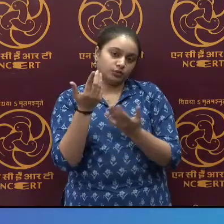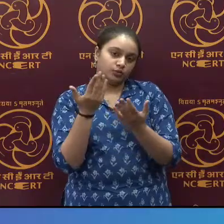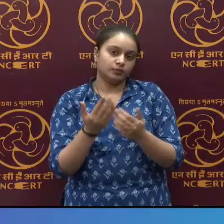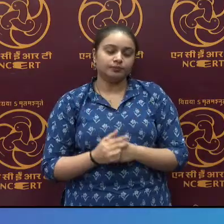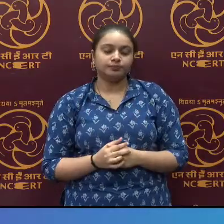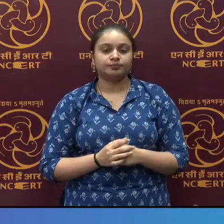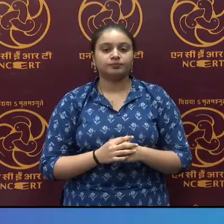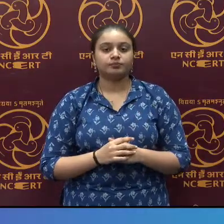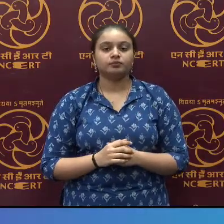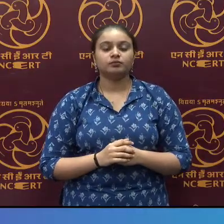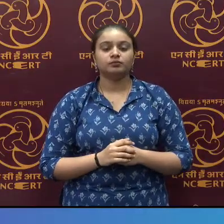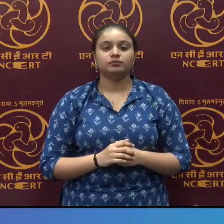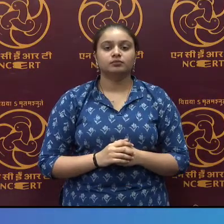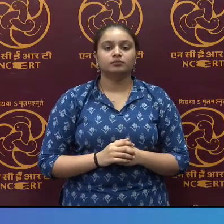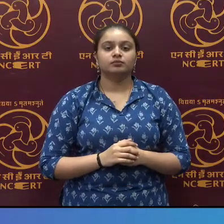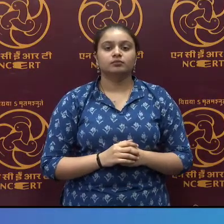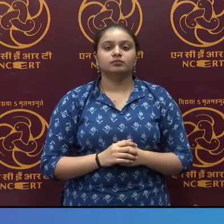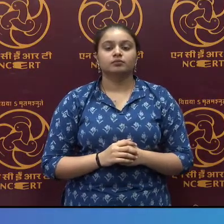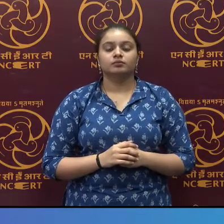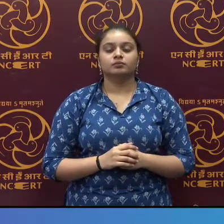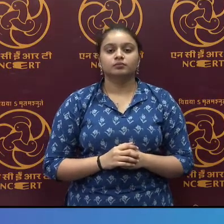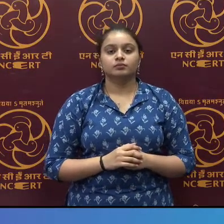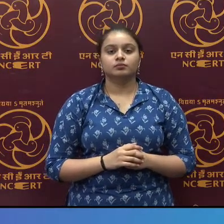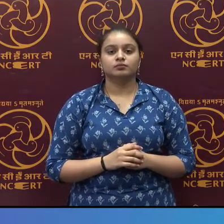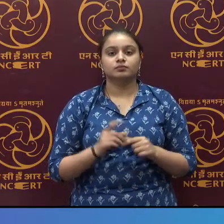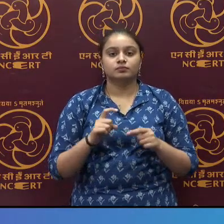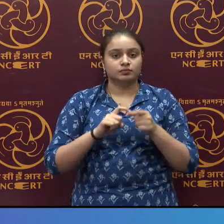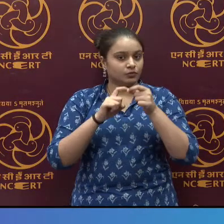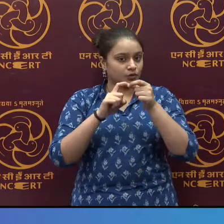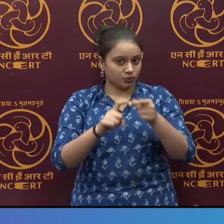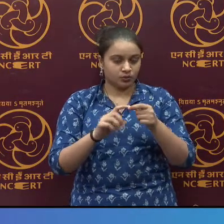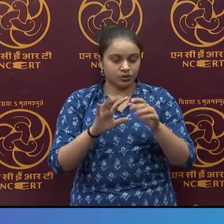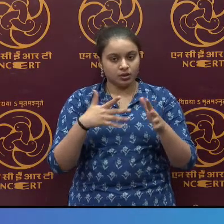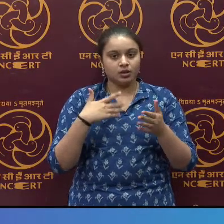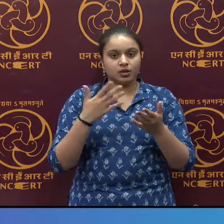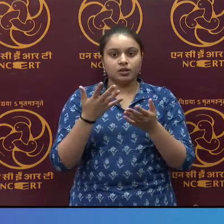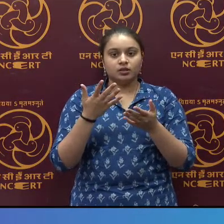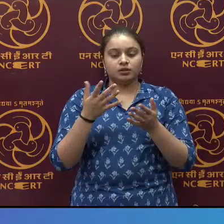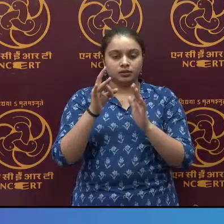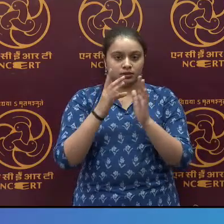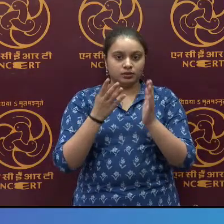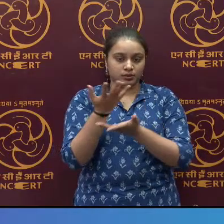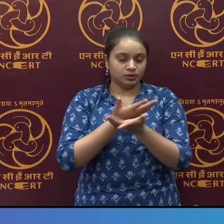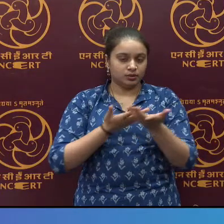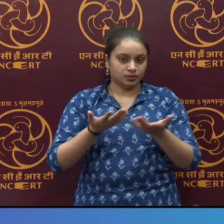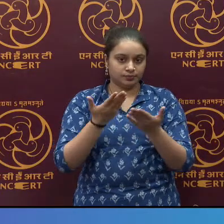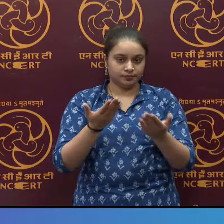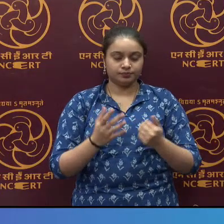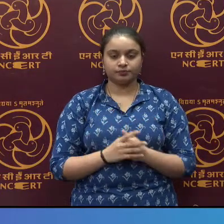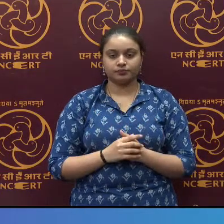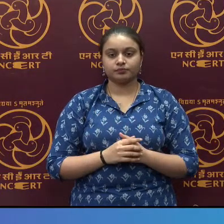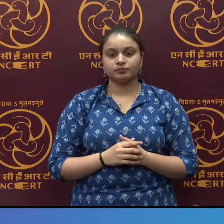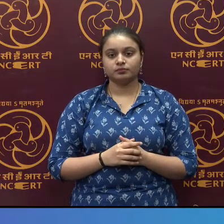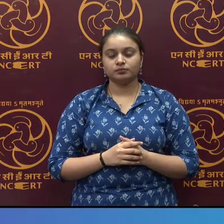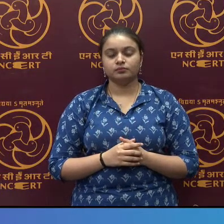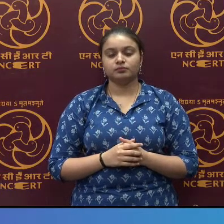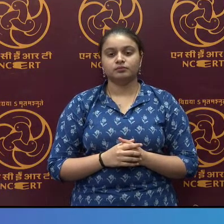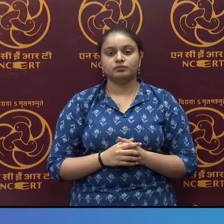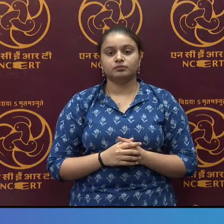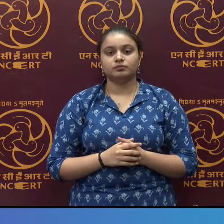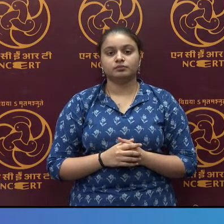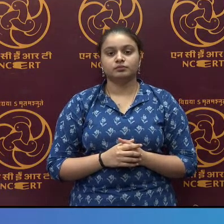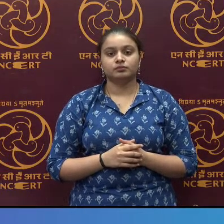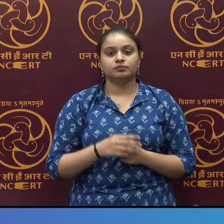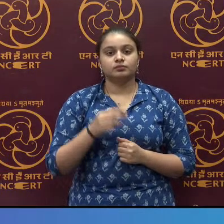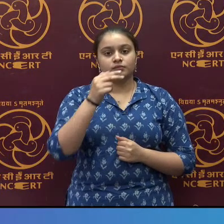XYZ. So, like question, it's written, let's discuss the questions. In question, it's